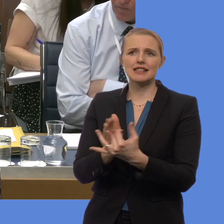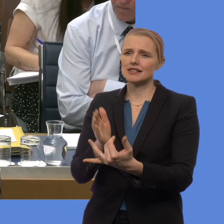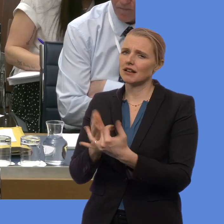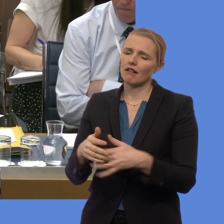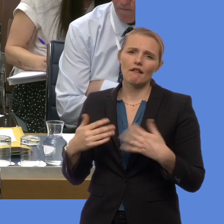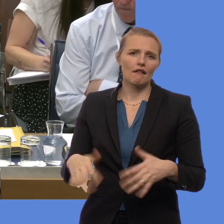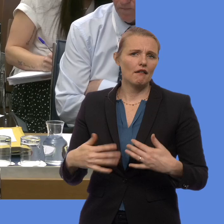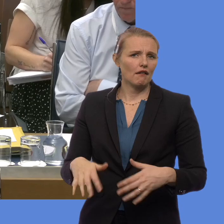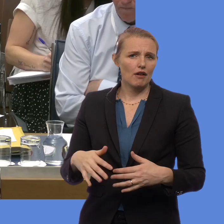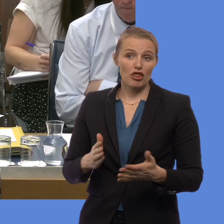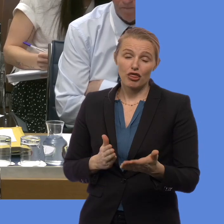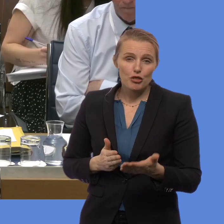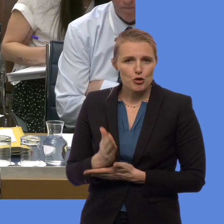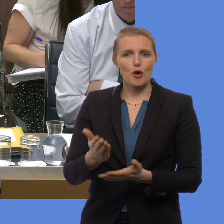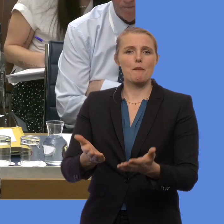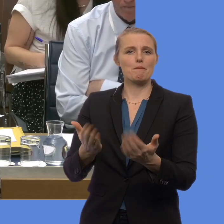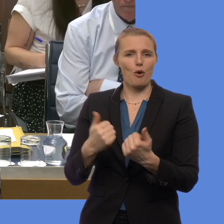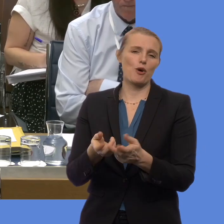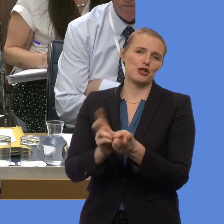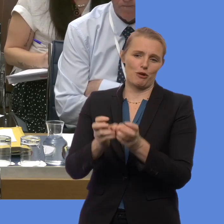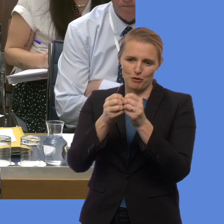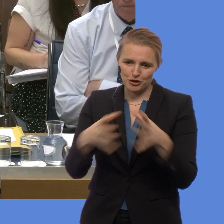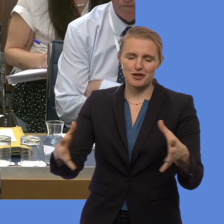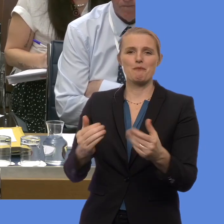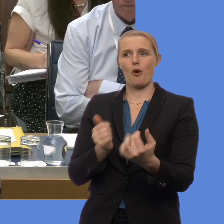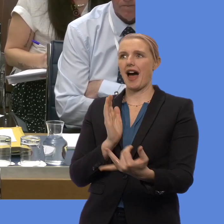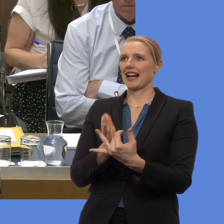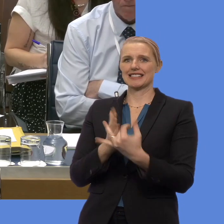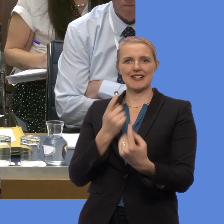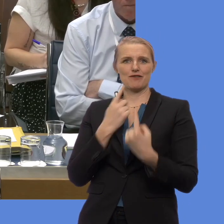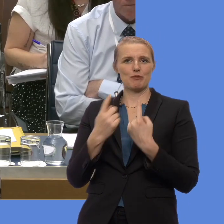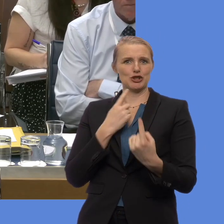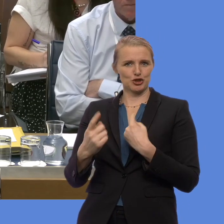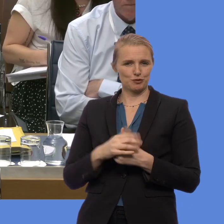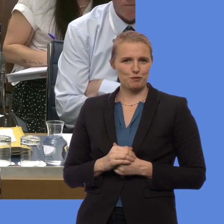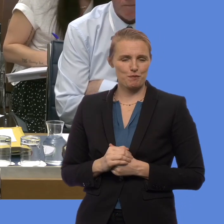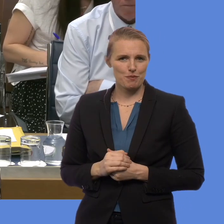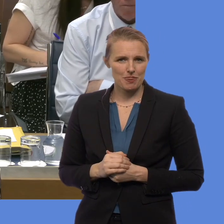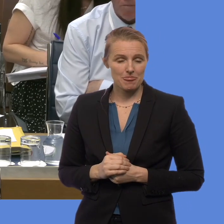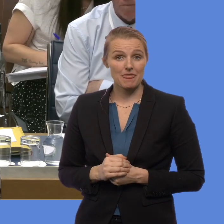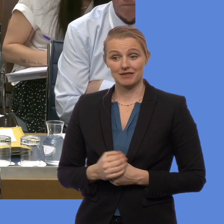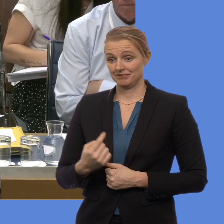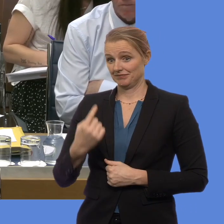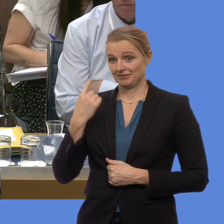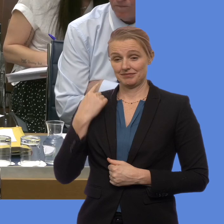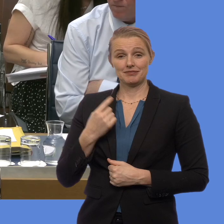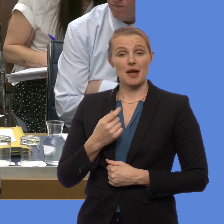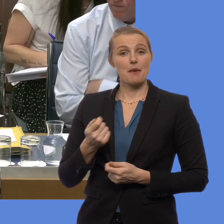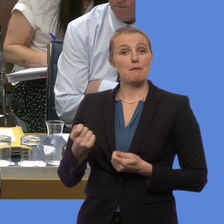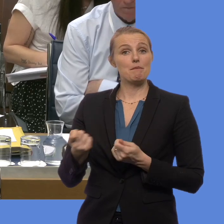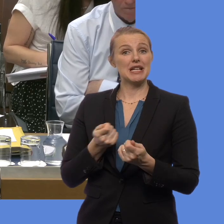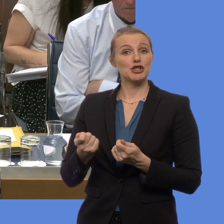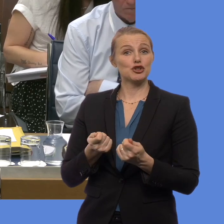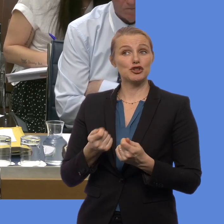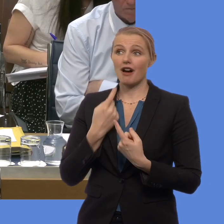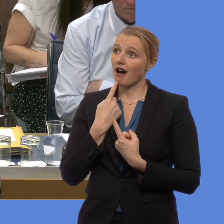increase the number of professionally trained and accredited interpreters. In welcoming the Minister's announcement on the executive agreement for the introduction